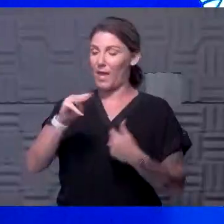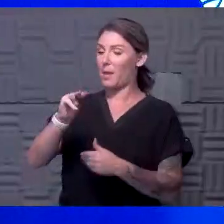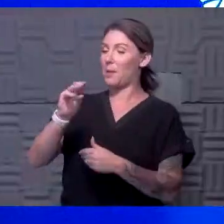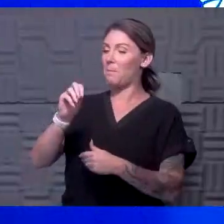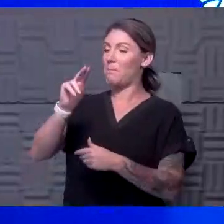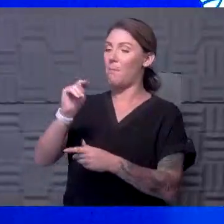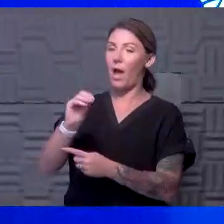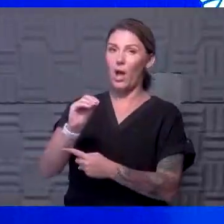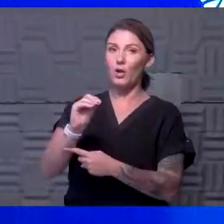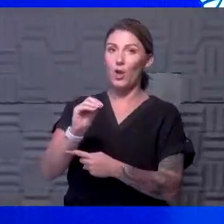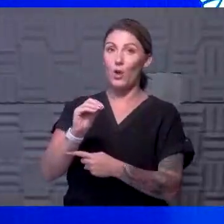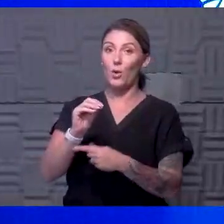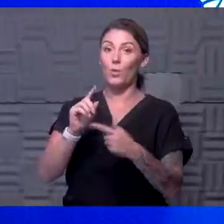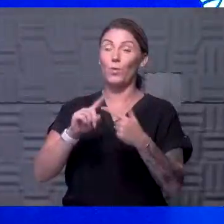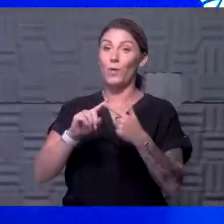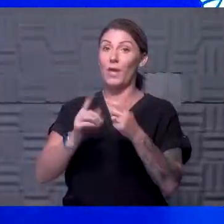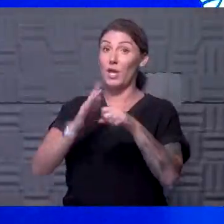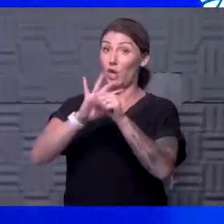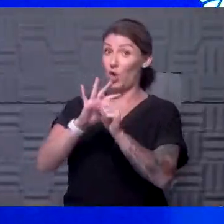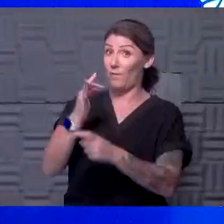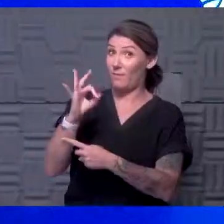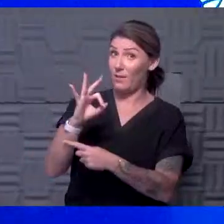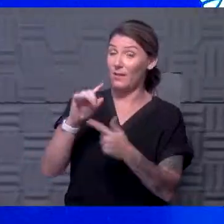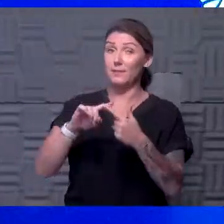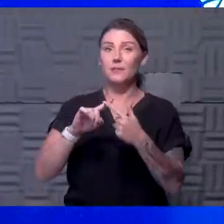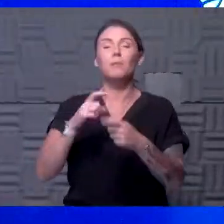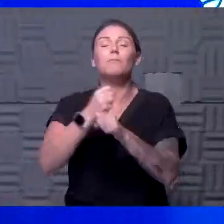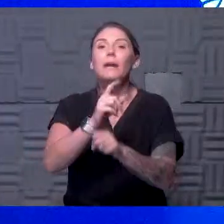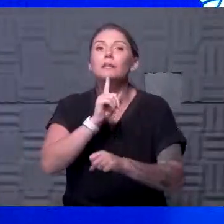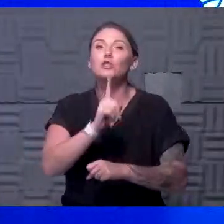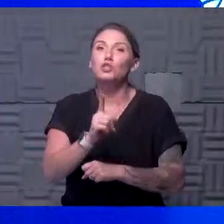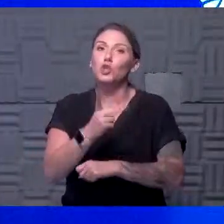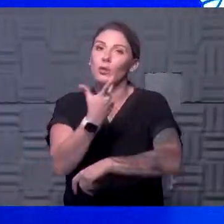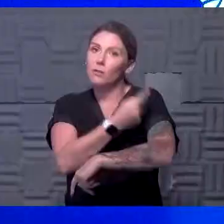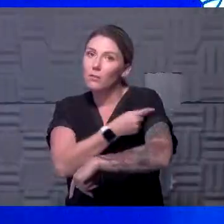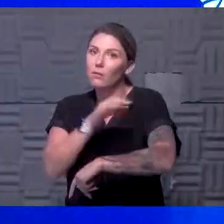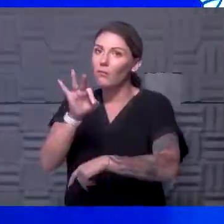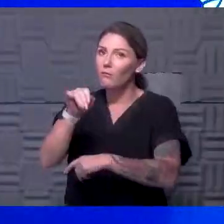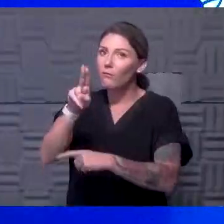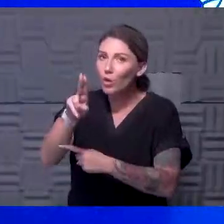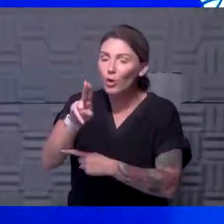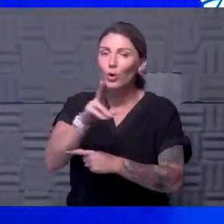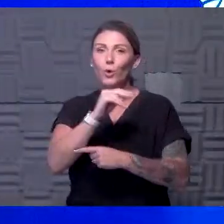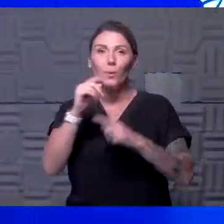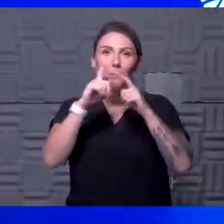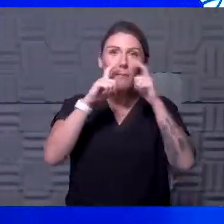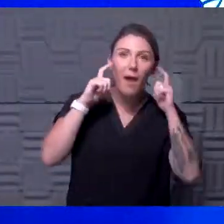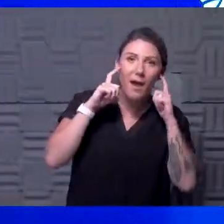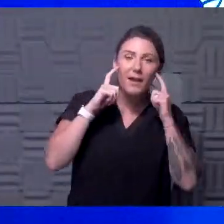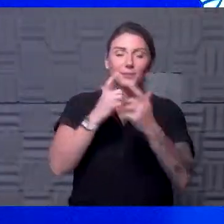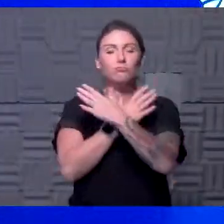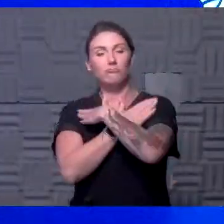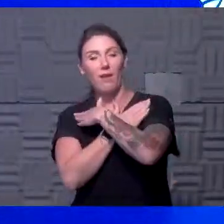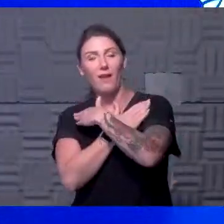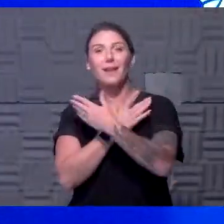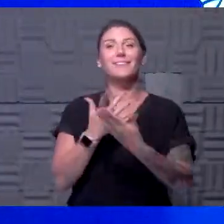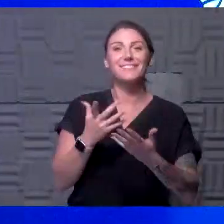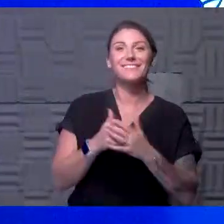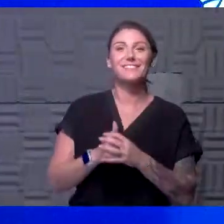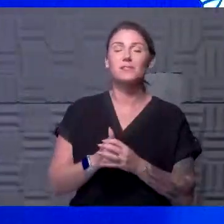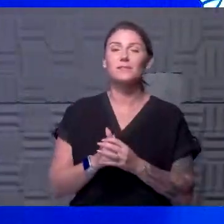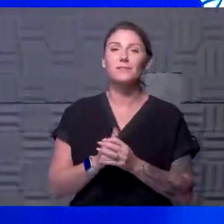COVID, you got to make sure you get a flu shot. Make sure you wear a mask. Take really good care of yourself. Get some sleep. Get rest a little bit.